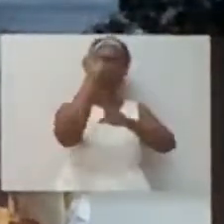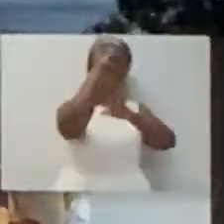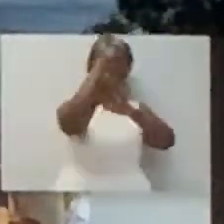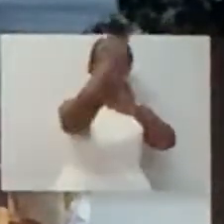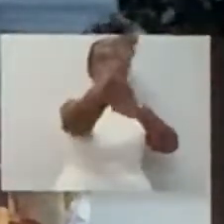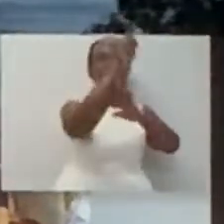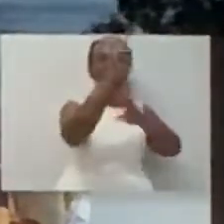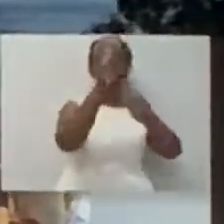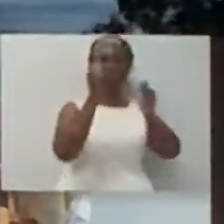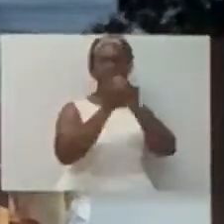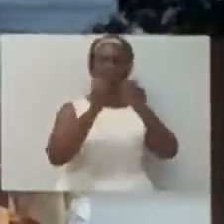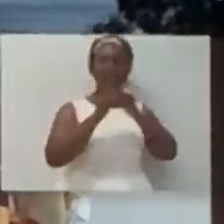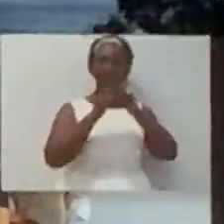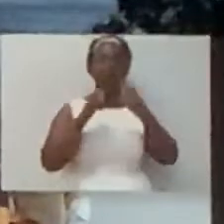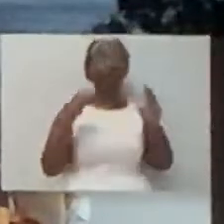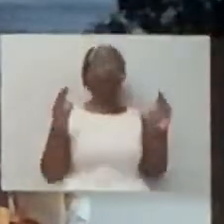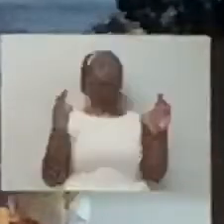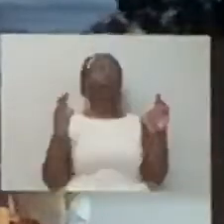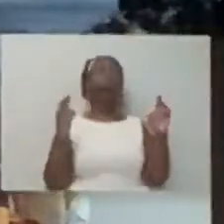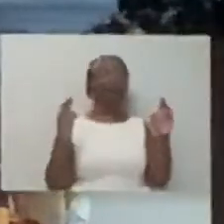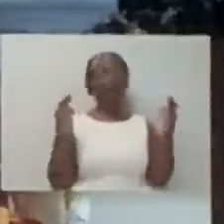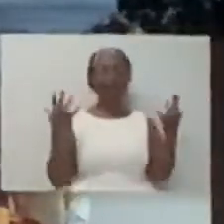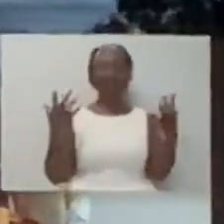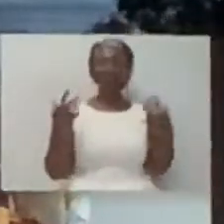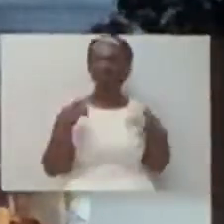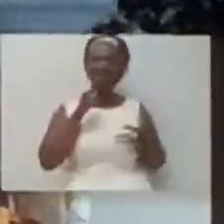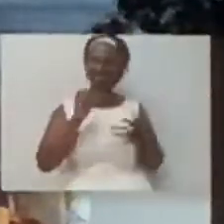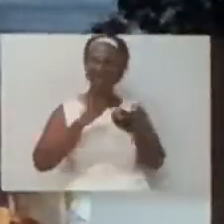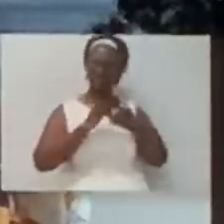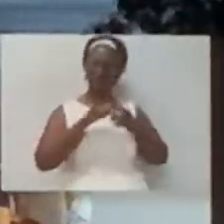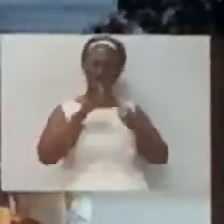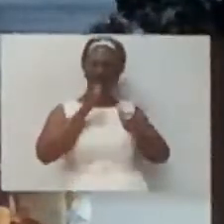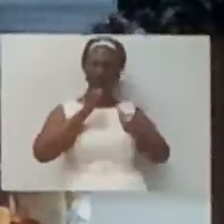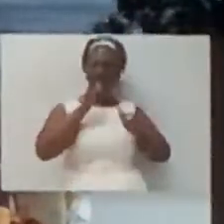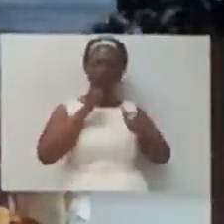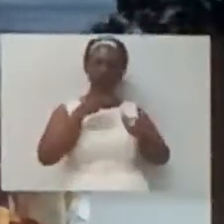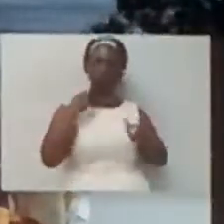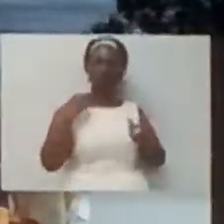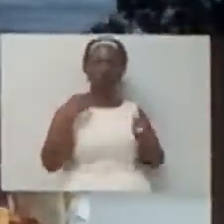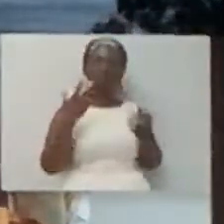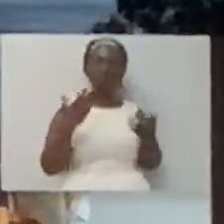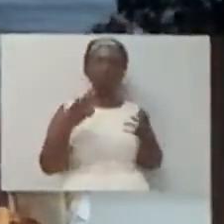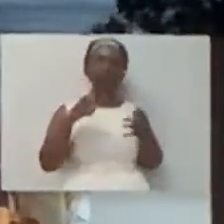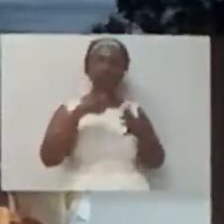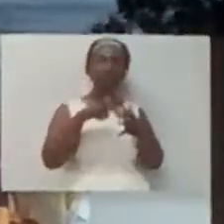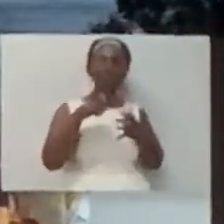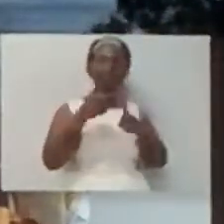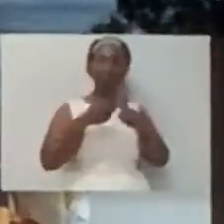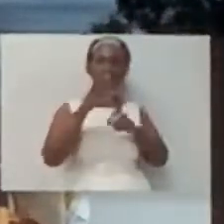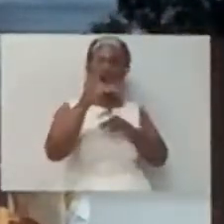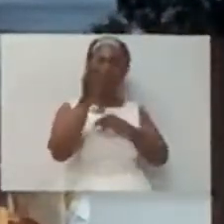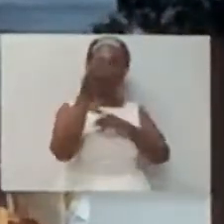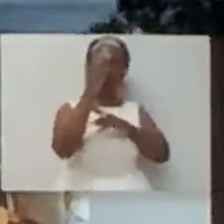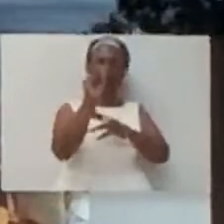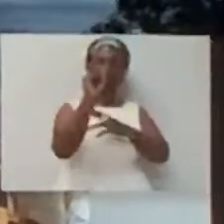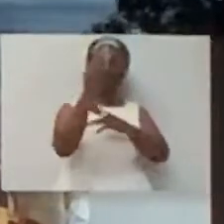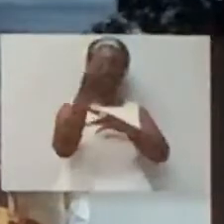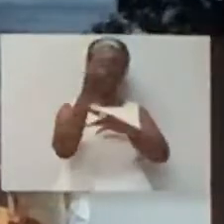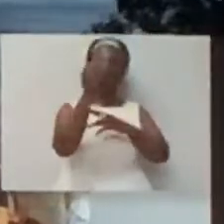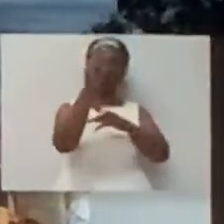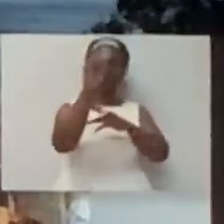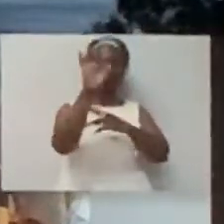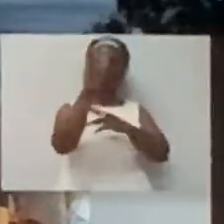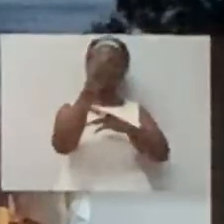launches to space with their fingers crossed. That's not how we deal with risk. This is a short but fitting quote by astronaut Chris